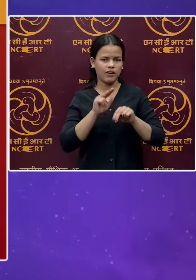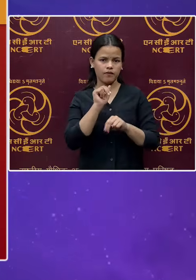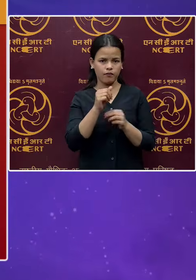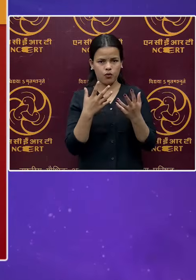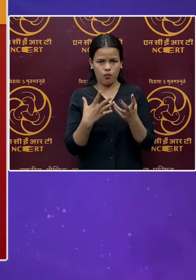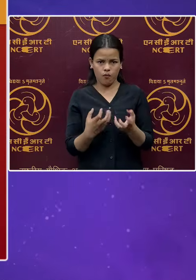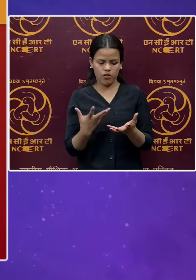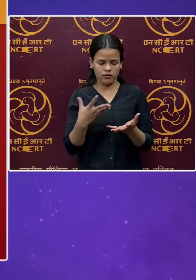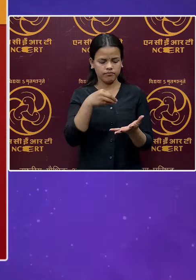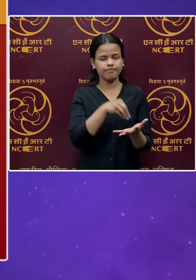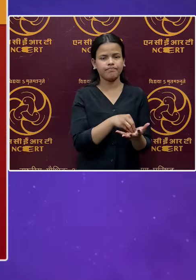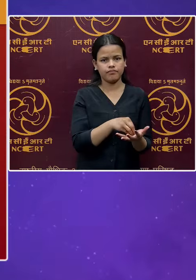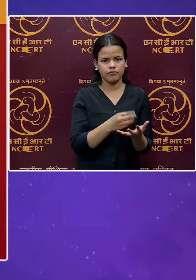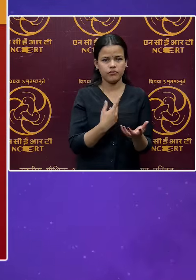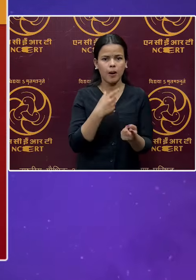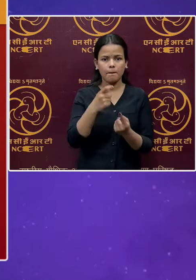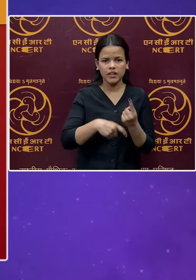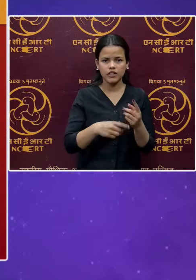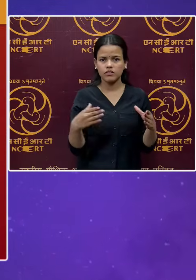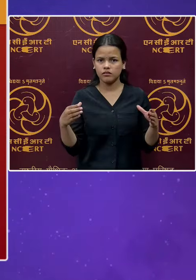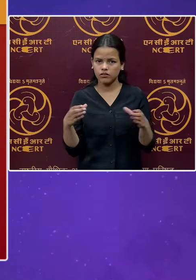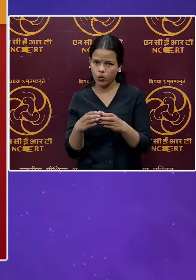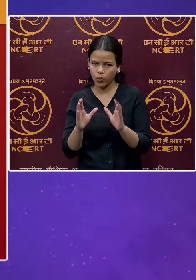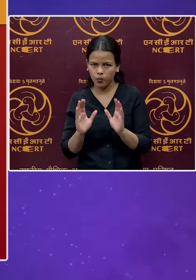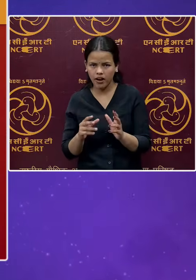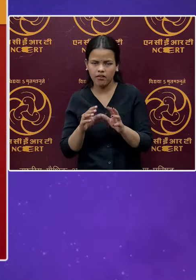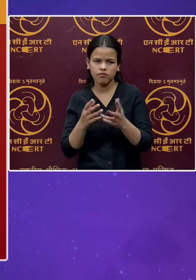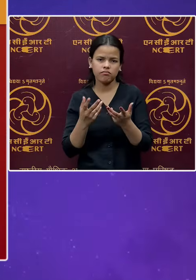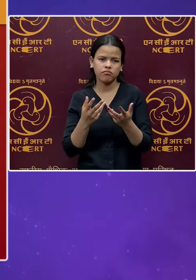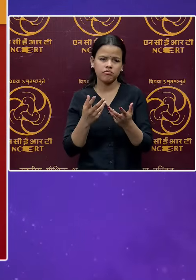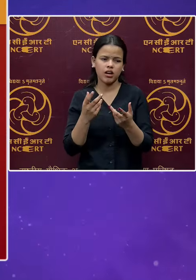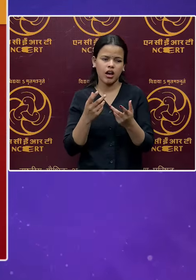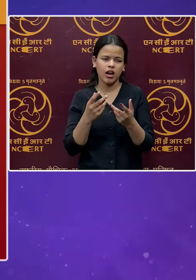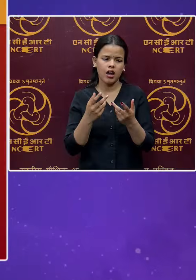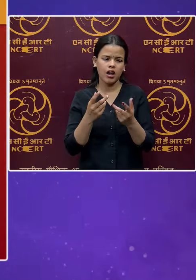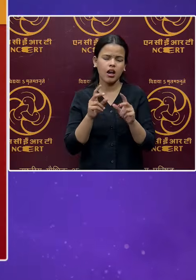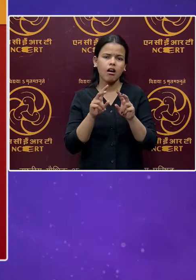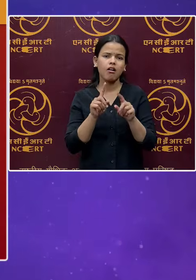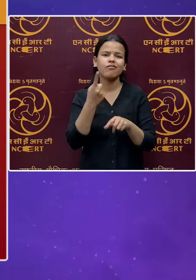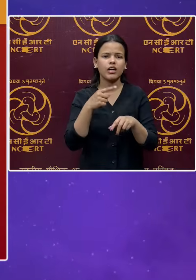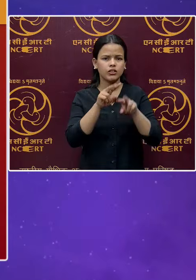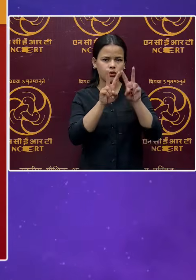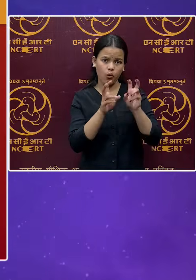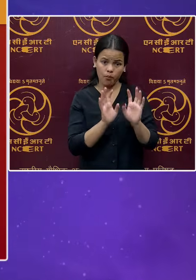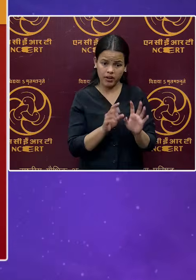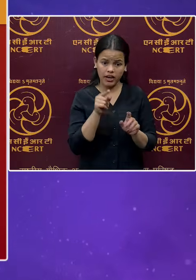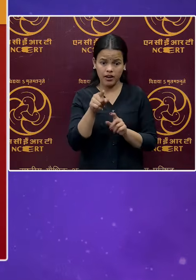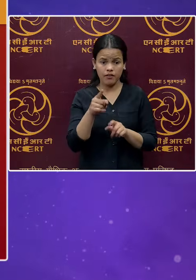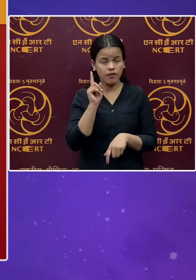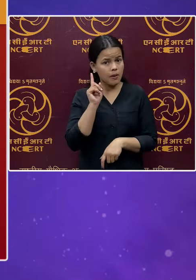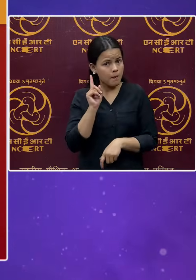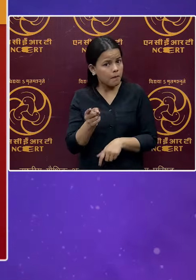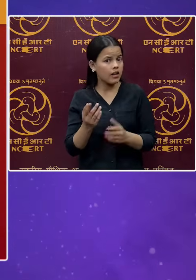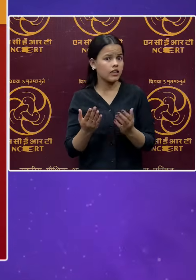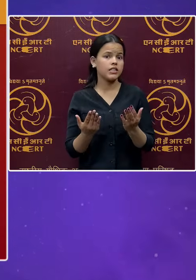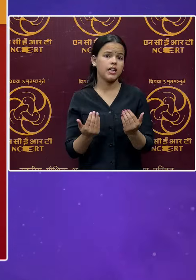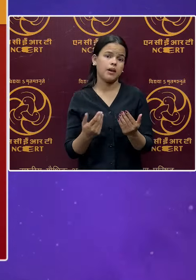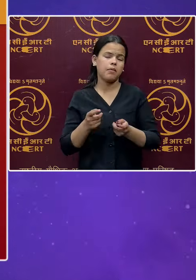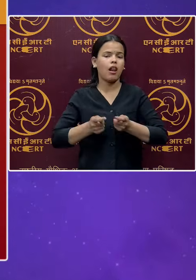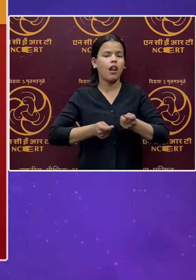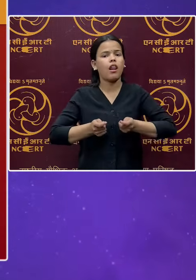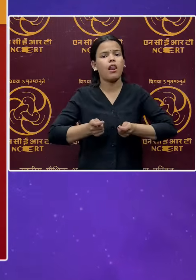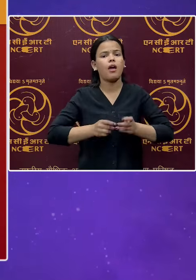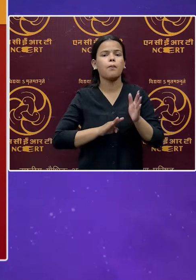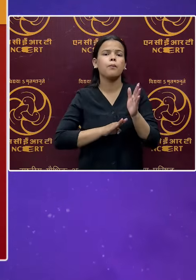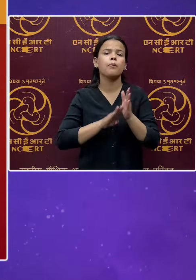a issue of a particular group in particular topic, they should be generate the report. They should be able to monitor the